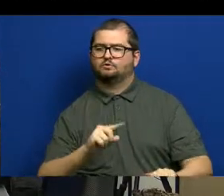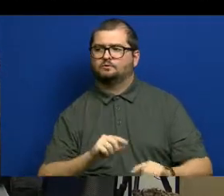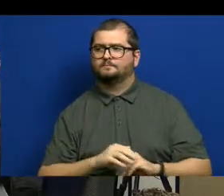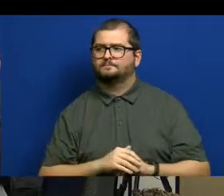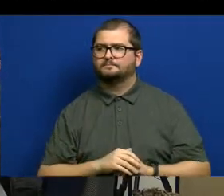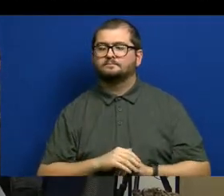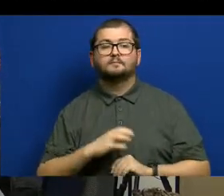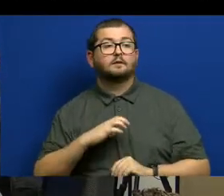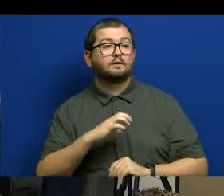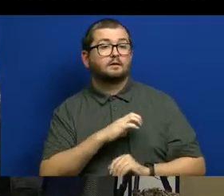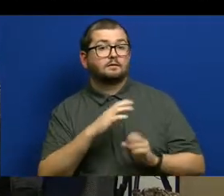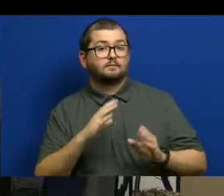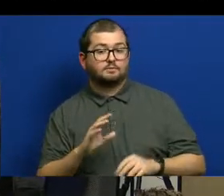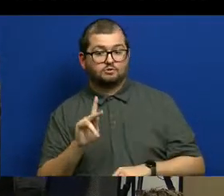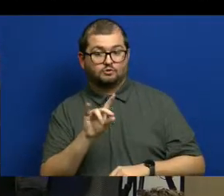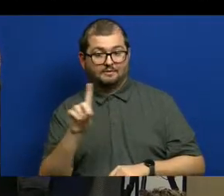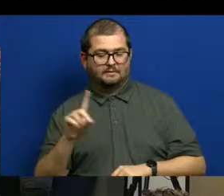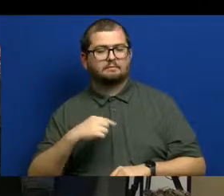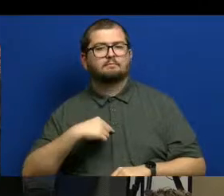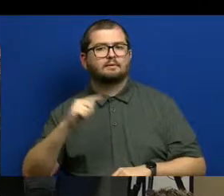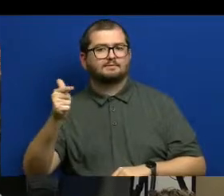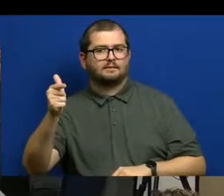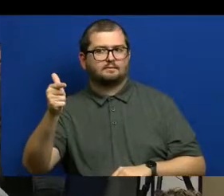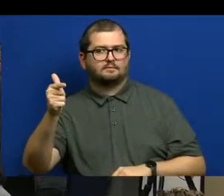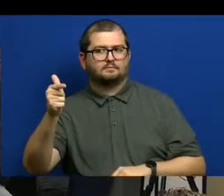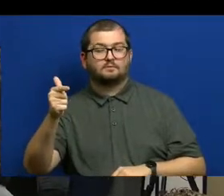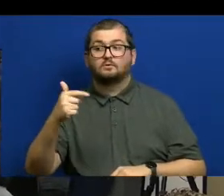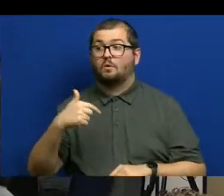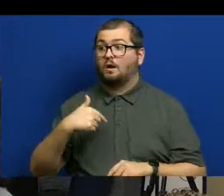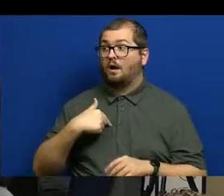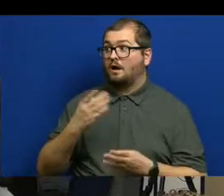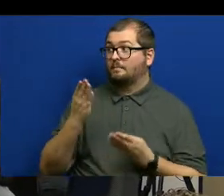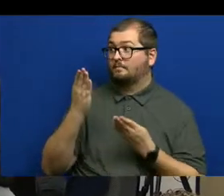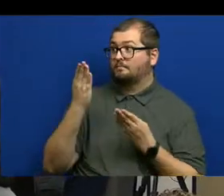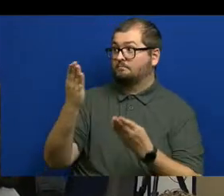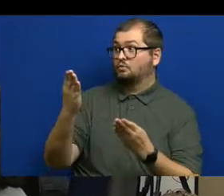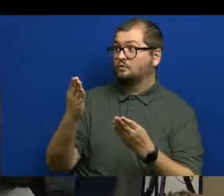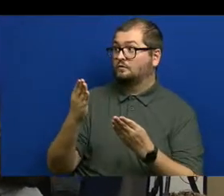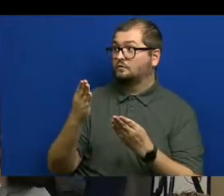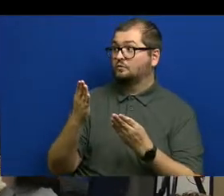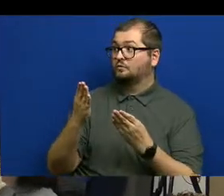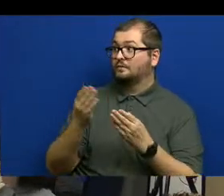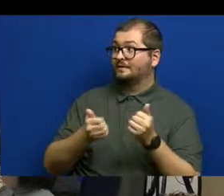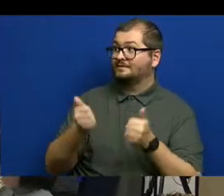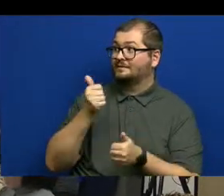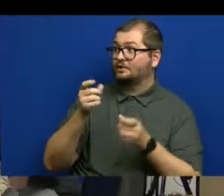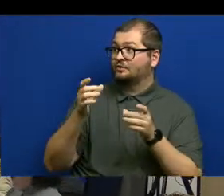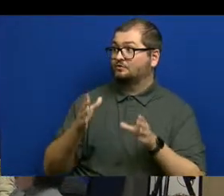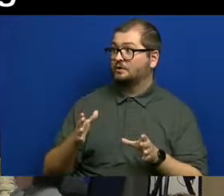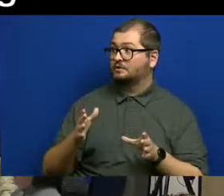This is Commissioner Kidd. I second that. So I move to go into executive session.